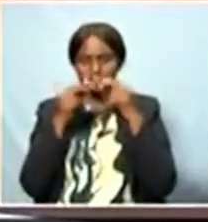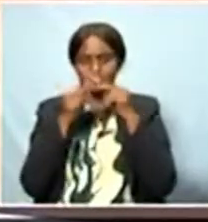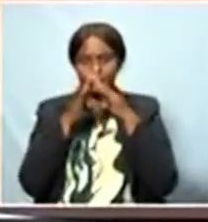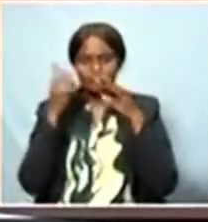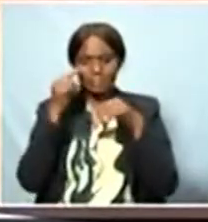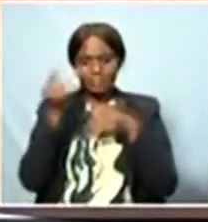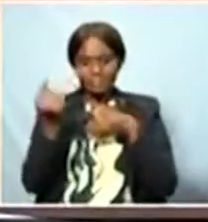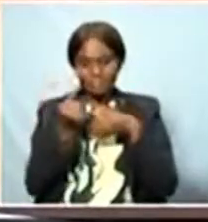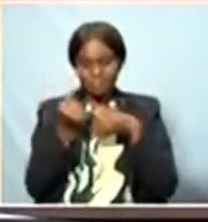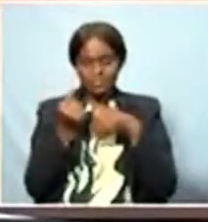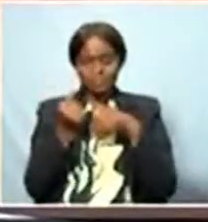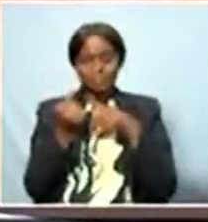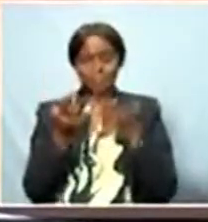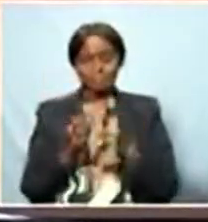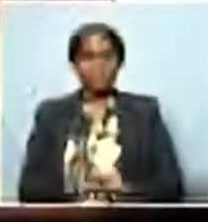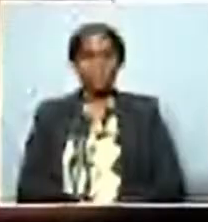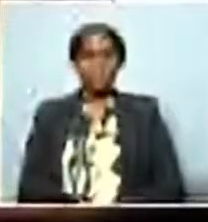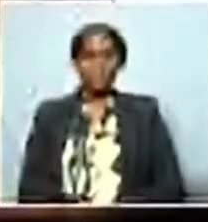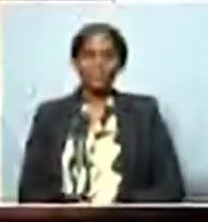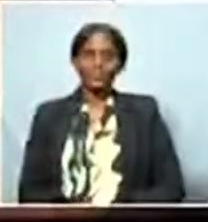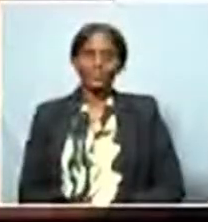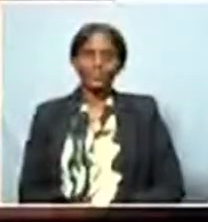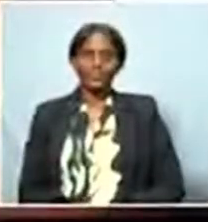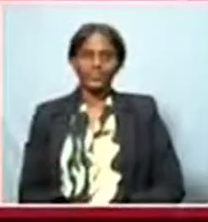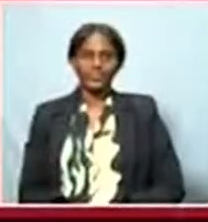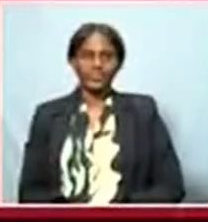for appearing for us.